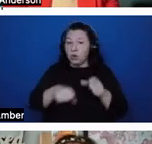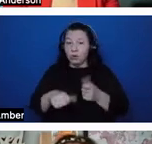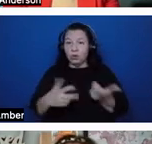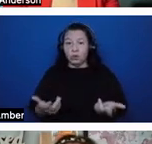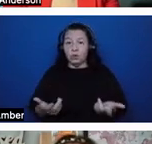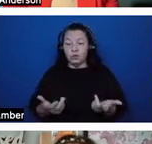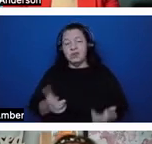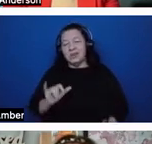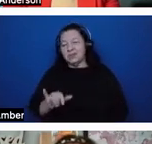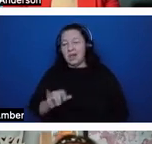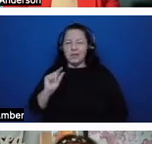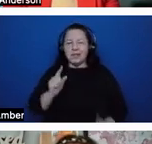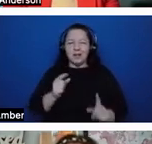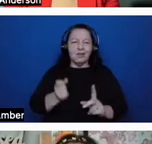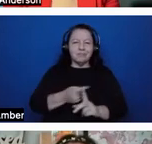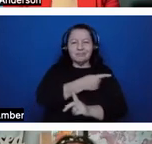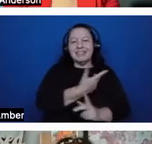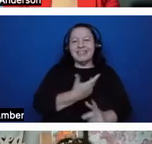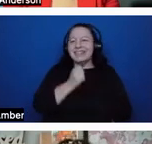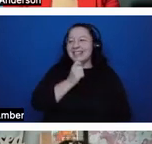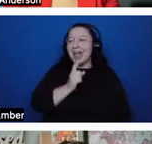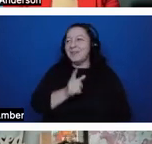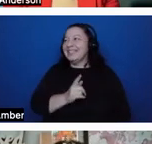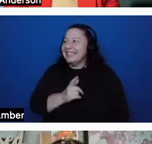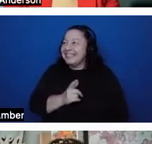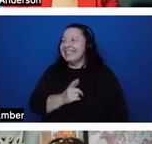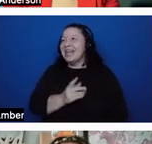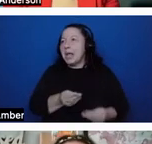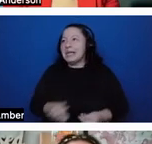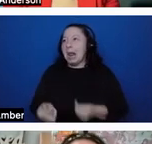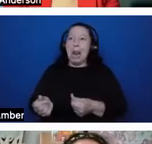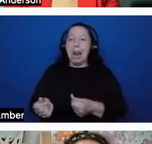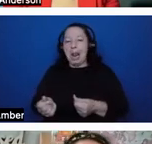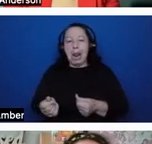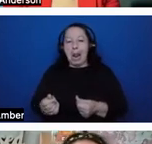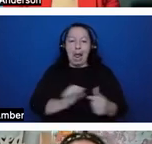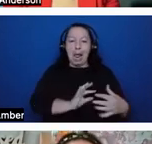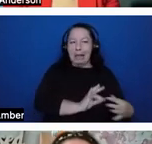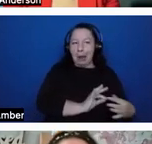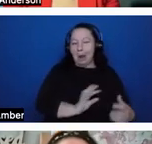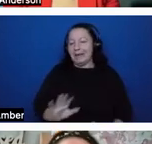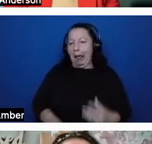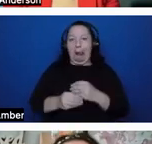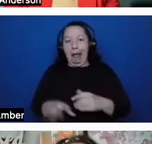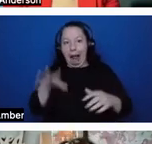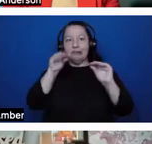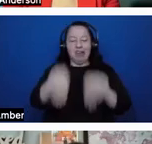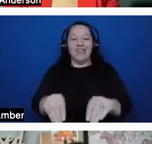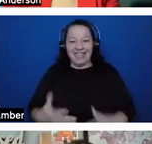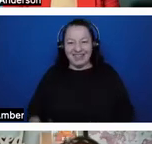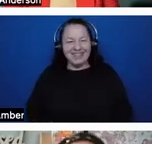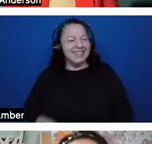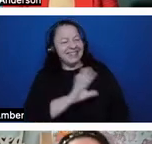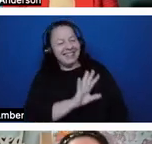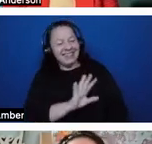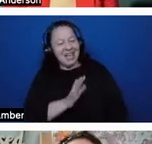little not very eloquent side note. But kind of it was eloquent.